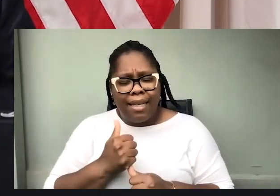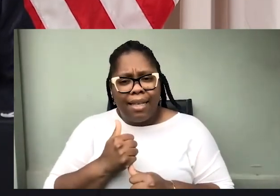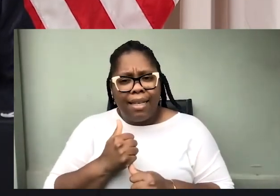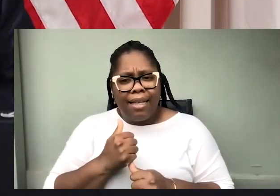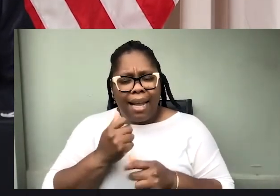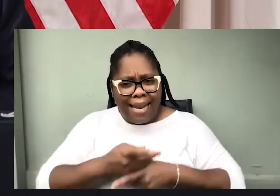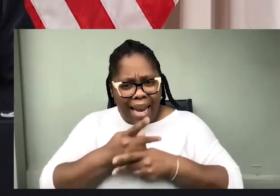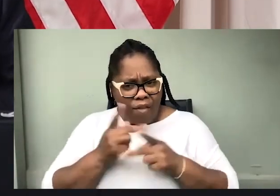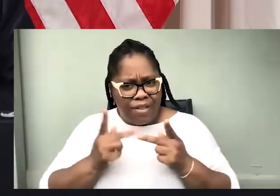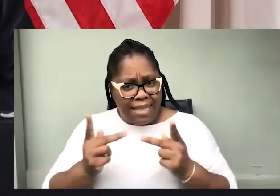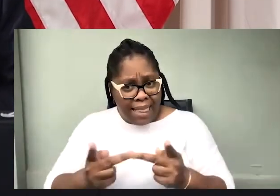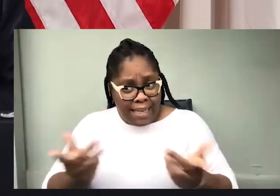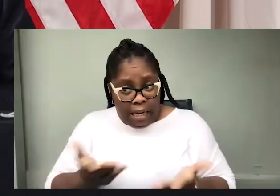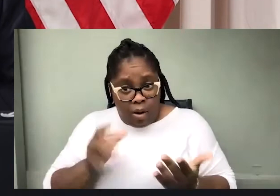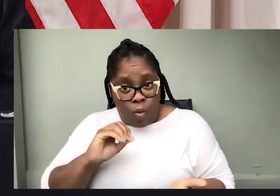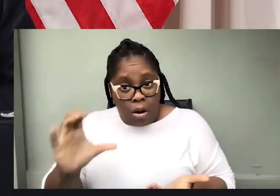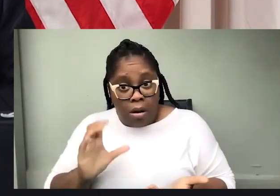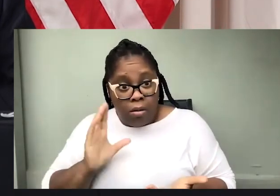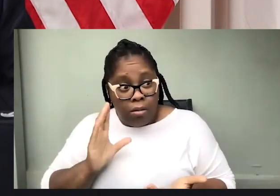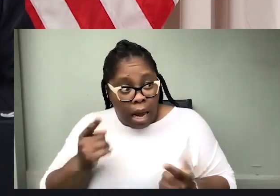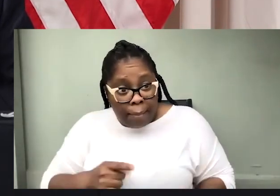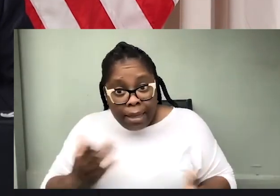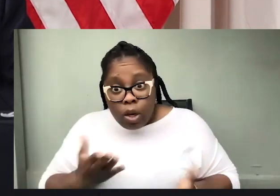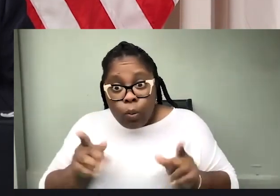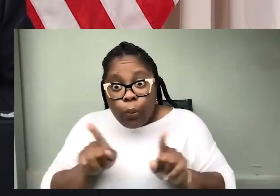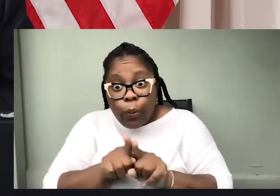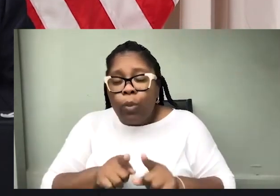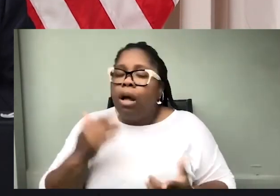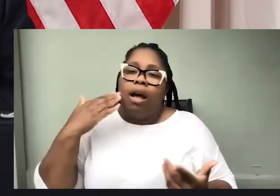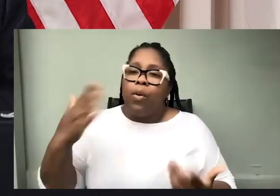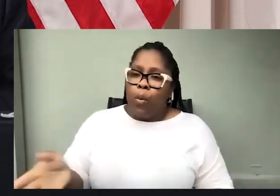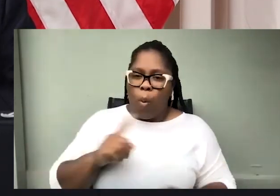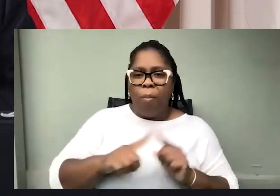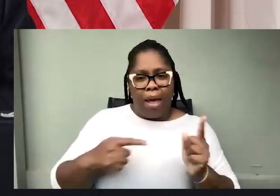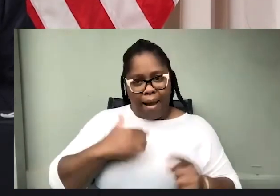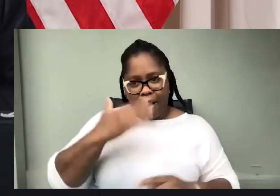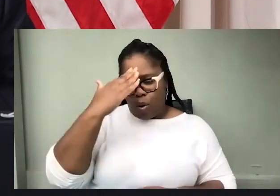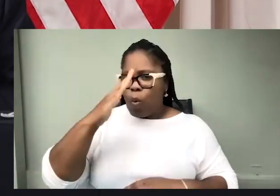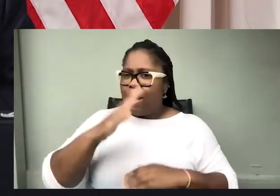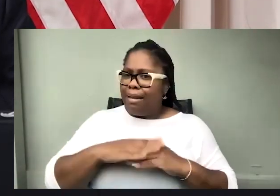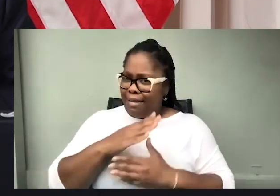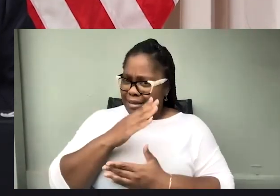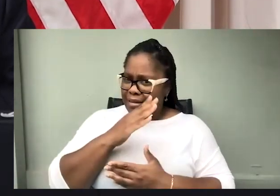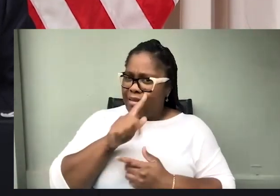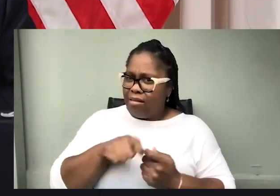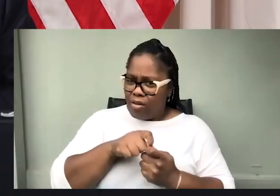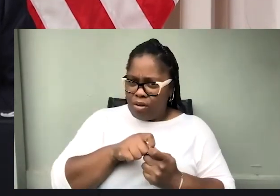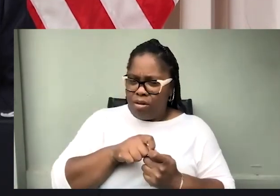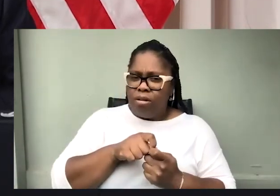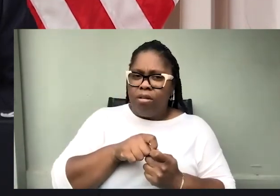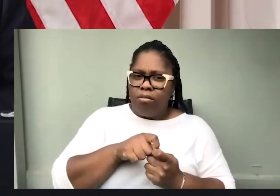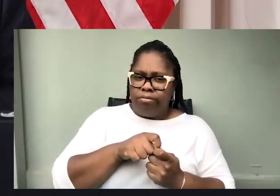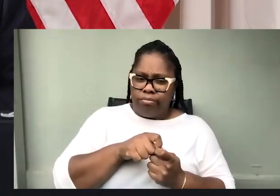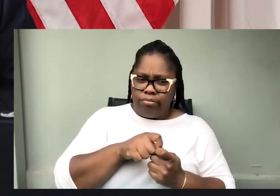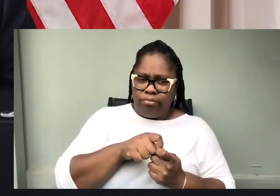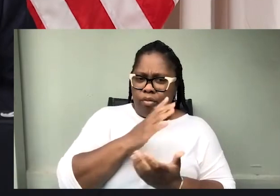care facilities here in Orange County, but I know at least in certain sectors of our